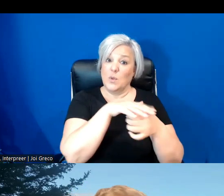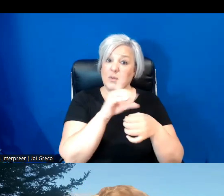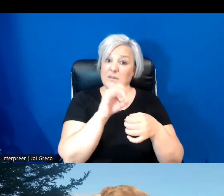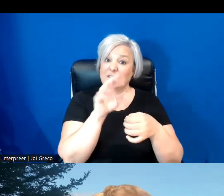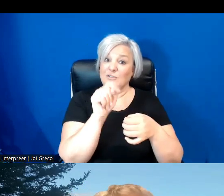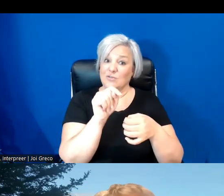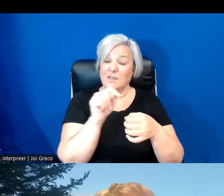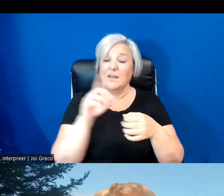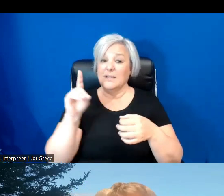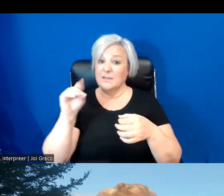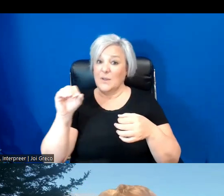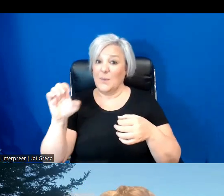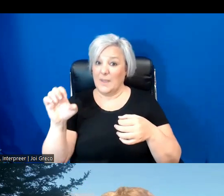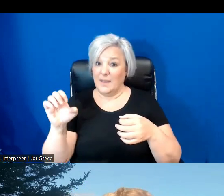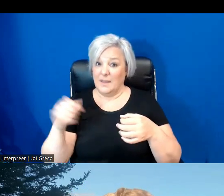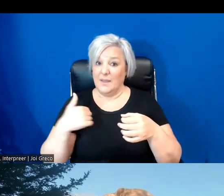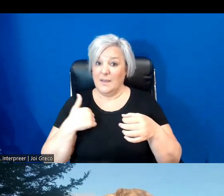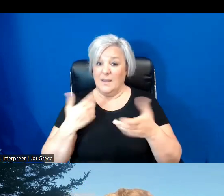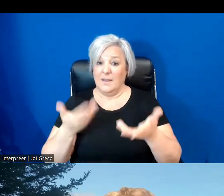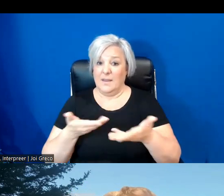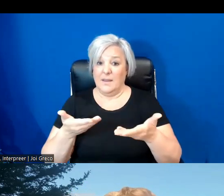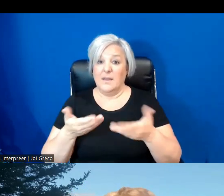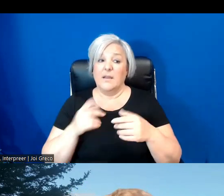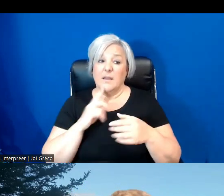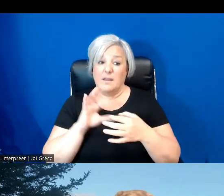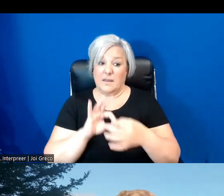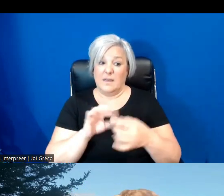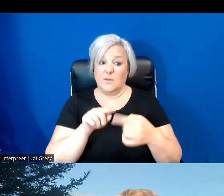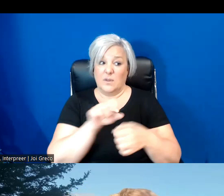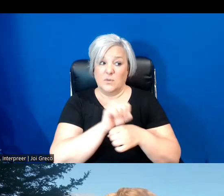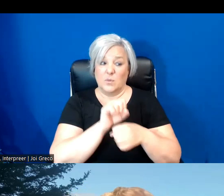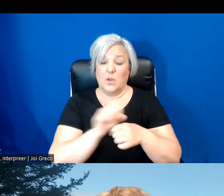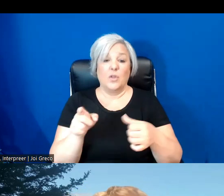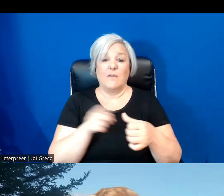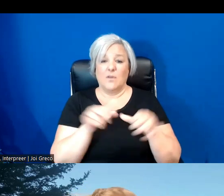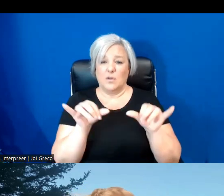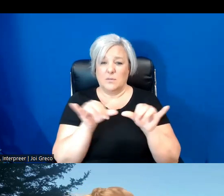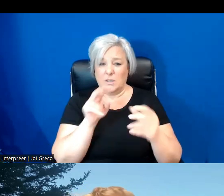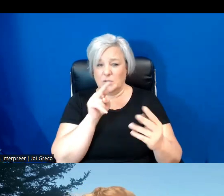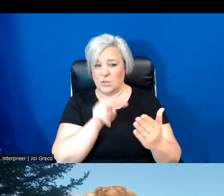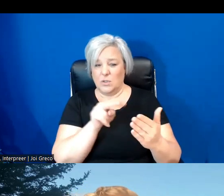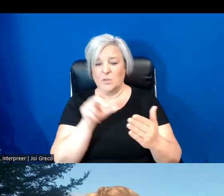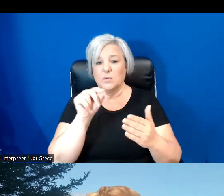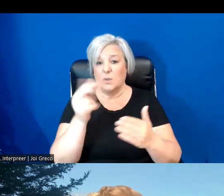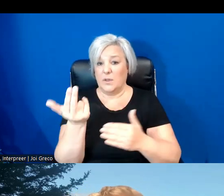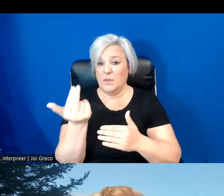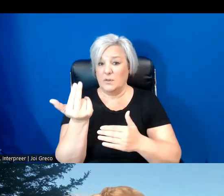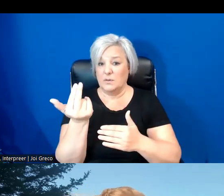the Department of Ed, where I am, into this work. And that first measure is from